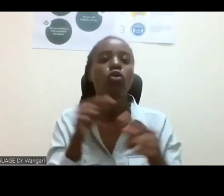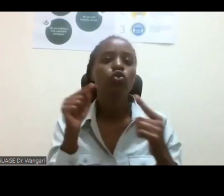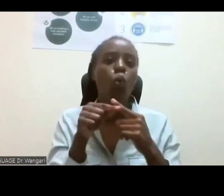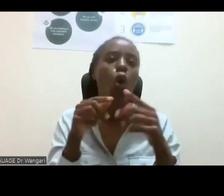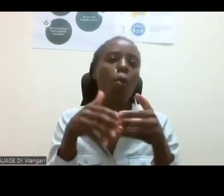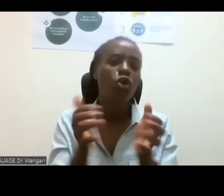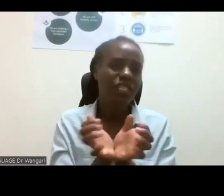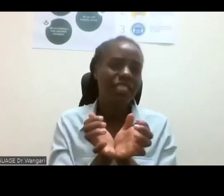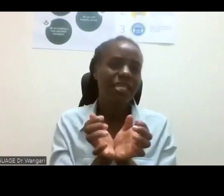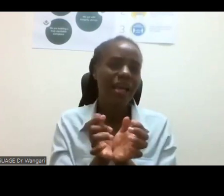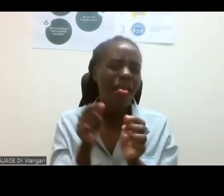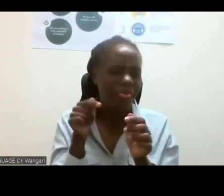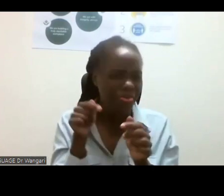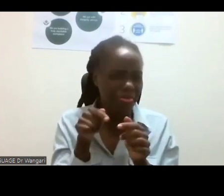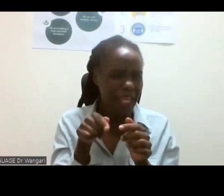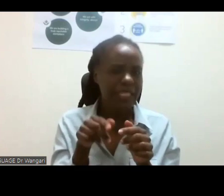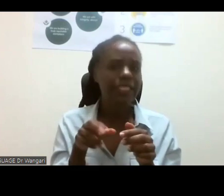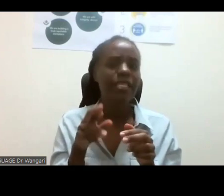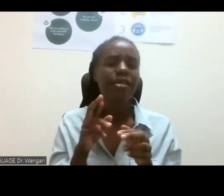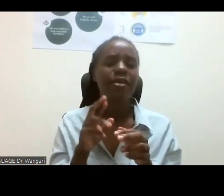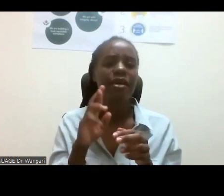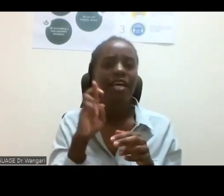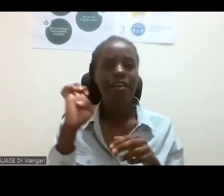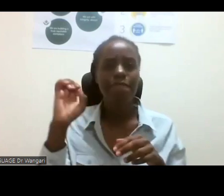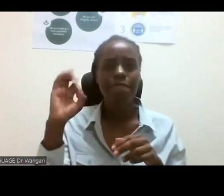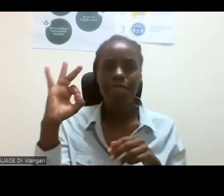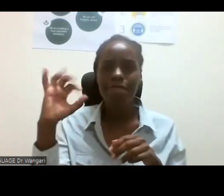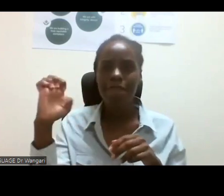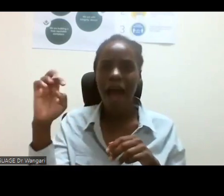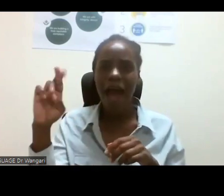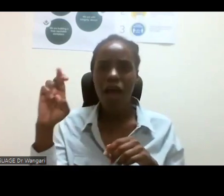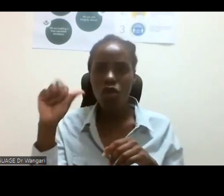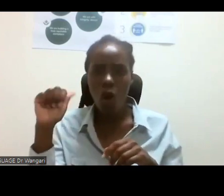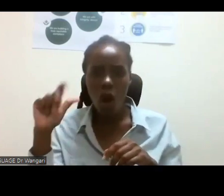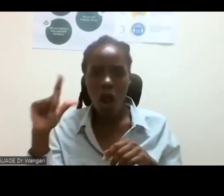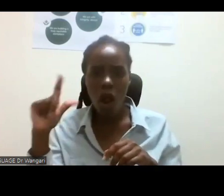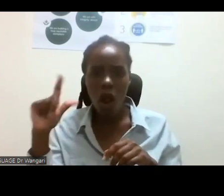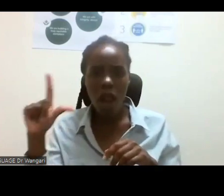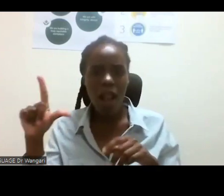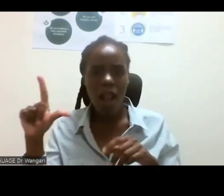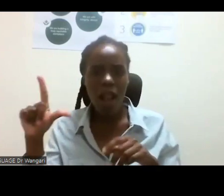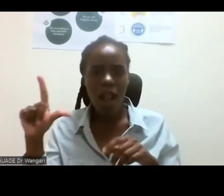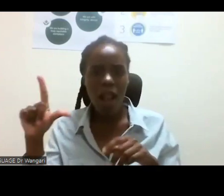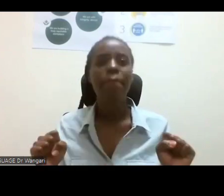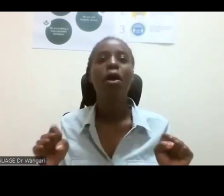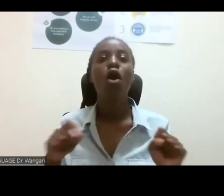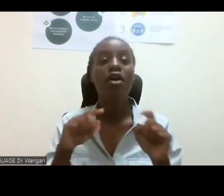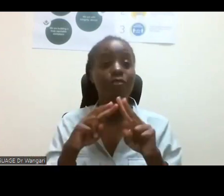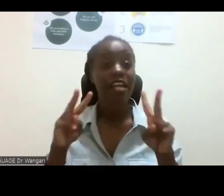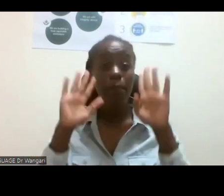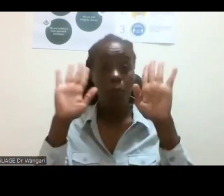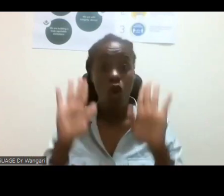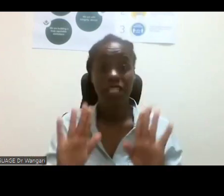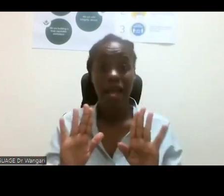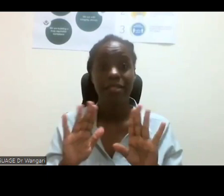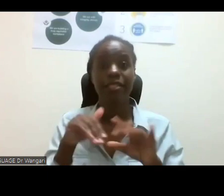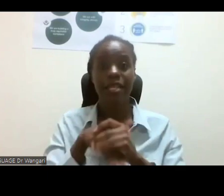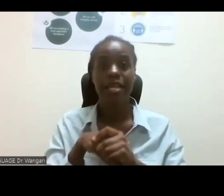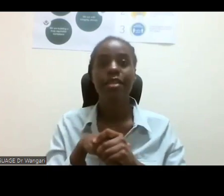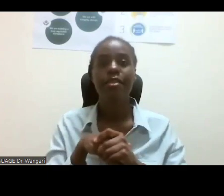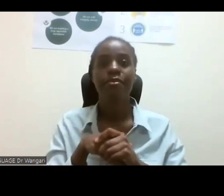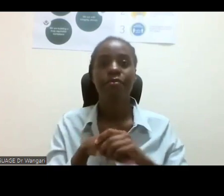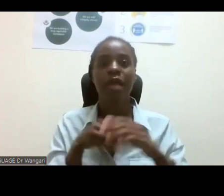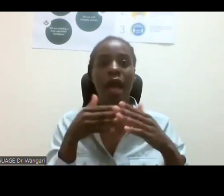to be a critical component in curbing the practice of FGM. As we join the world in commemorating the 16 days